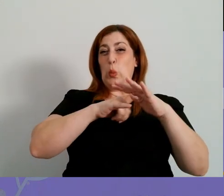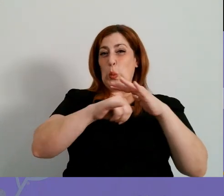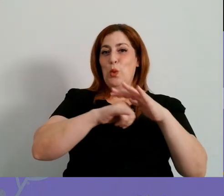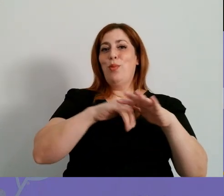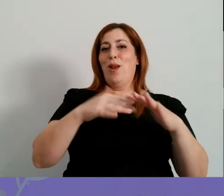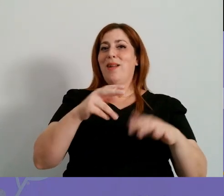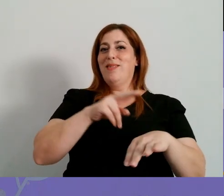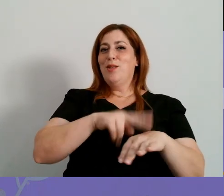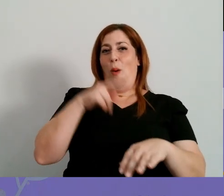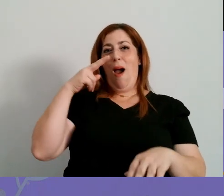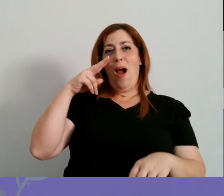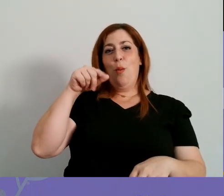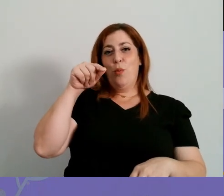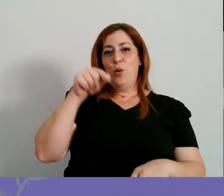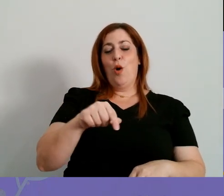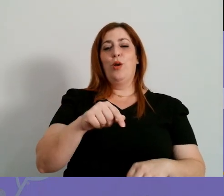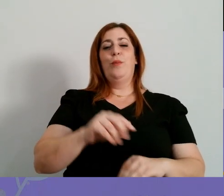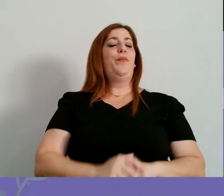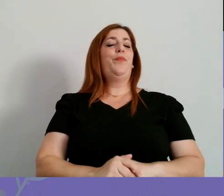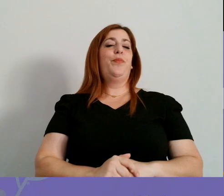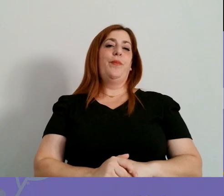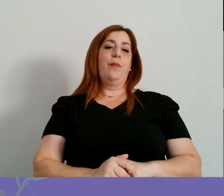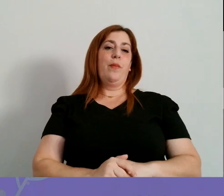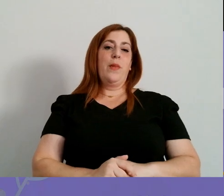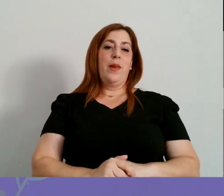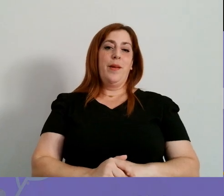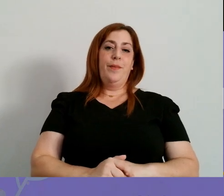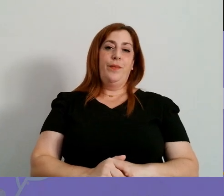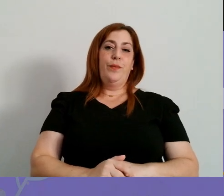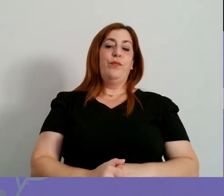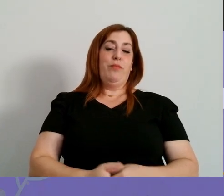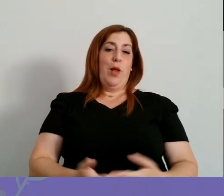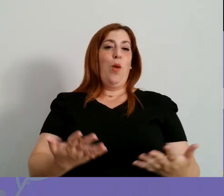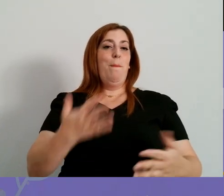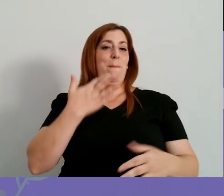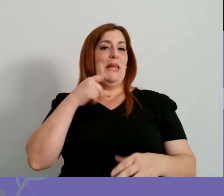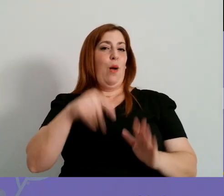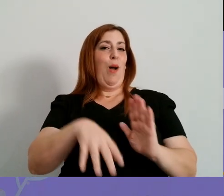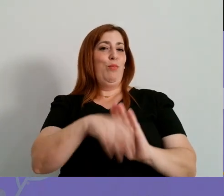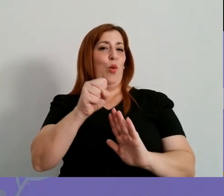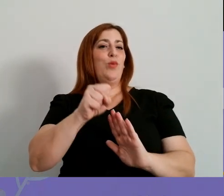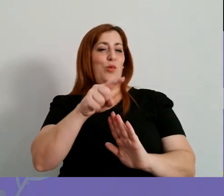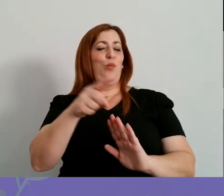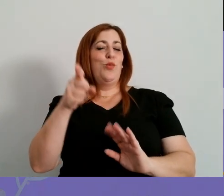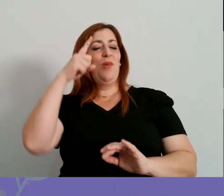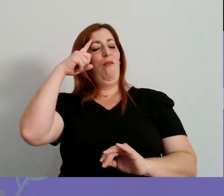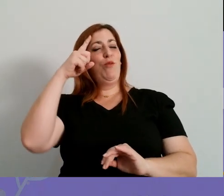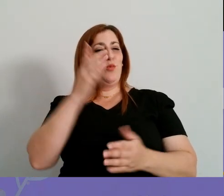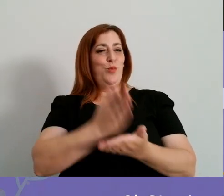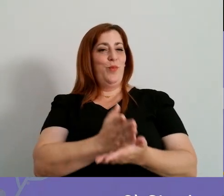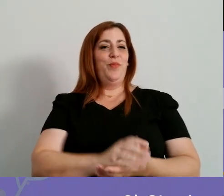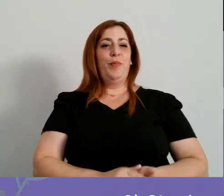the project, they should be shared there as well. So you'll be notified when they're up.